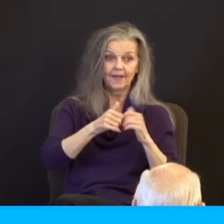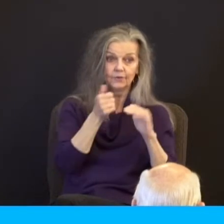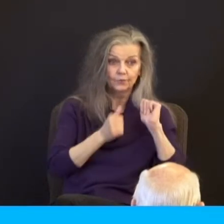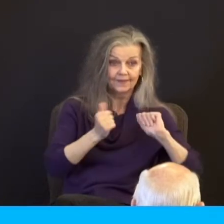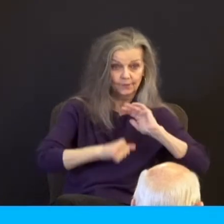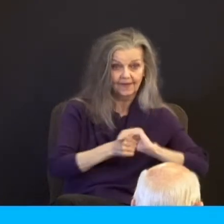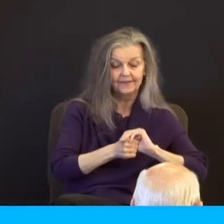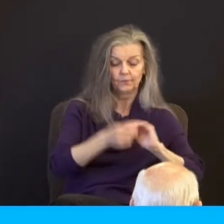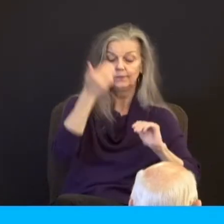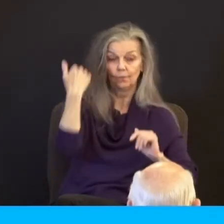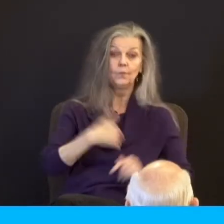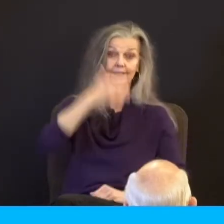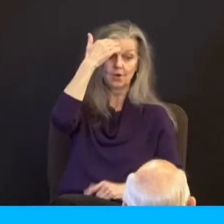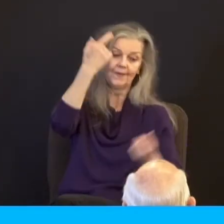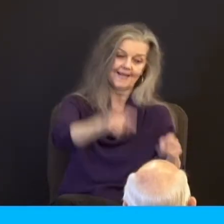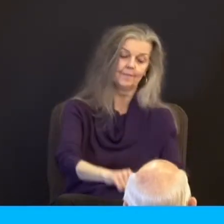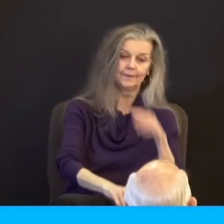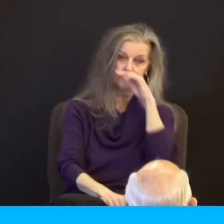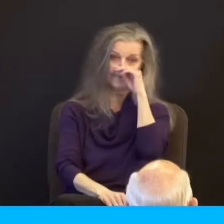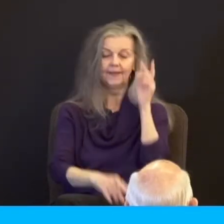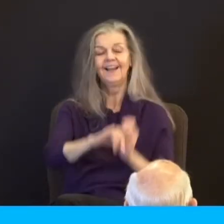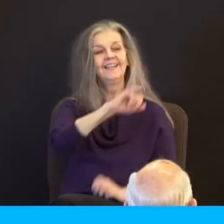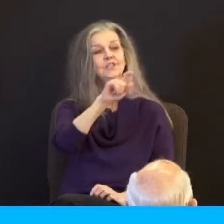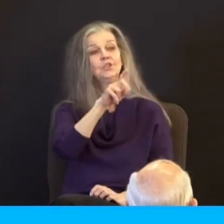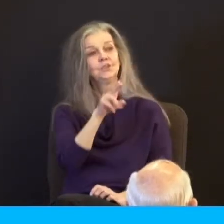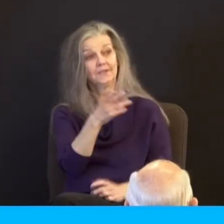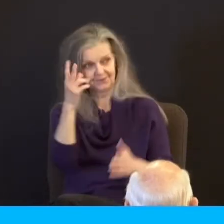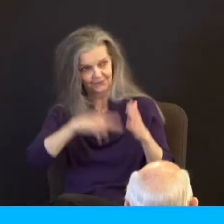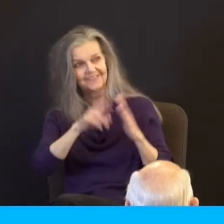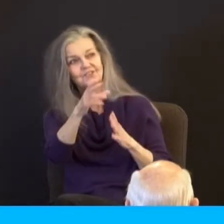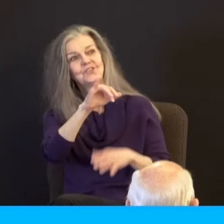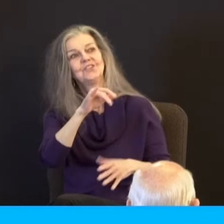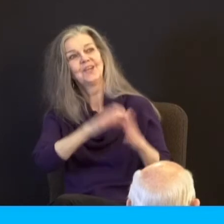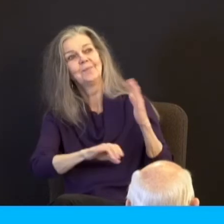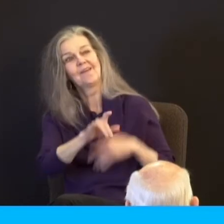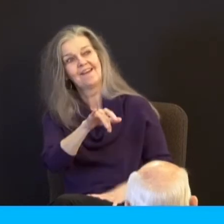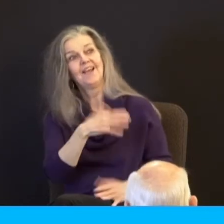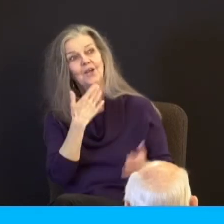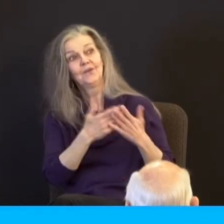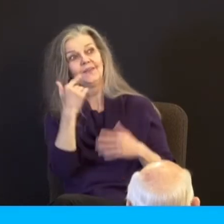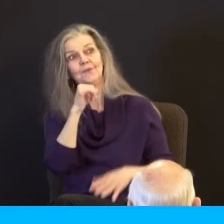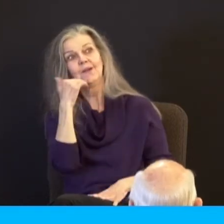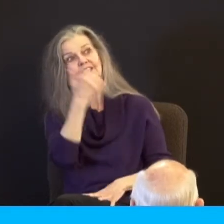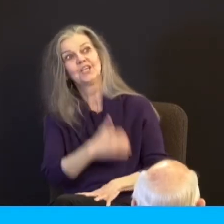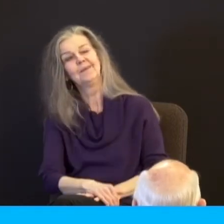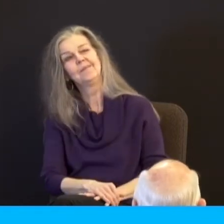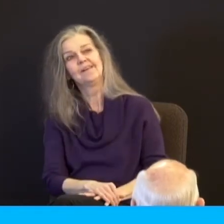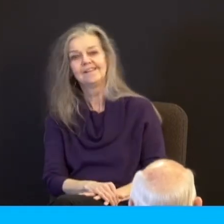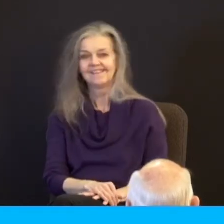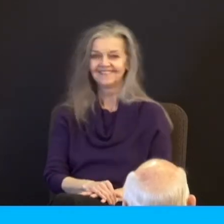happened. That's how I wrote, hey, Judah, read your chapter. Good thing you weren't shamed.